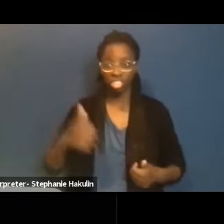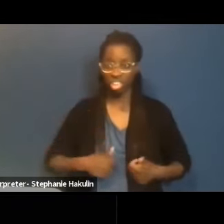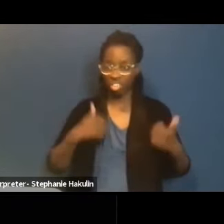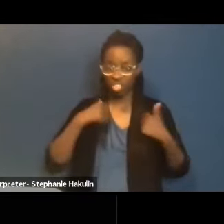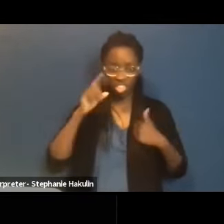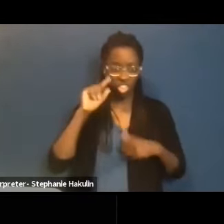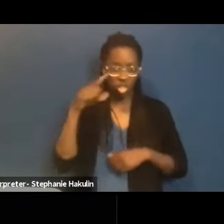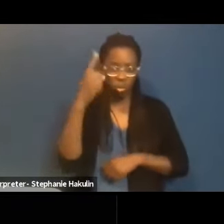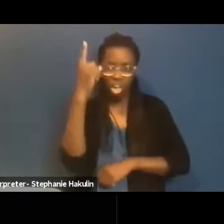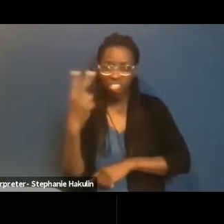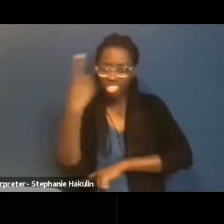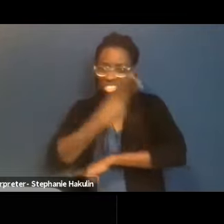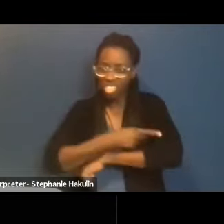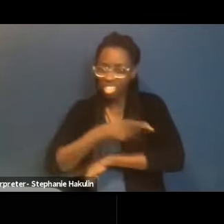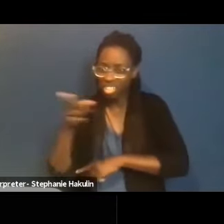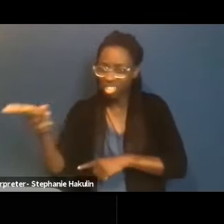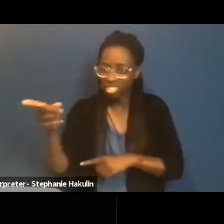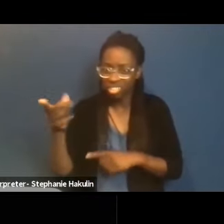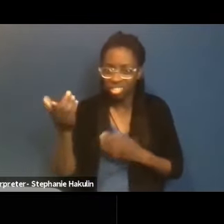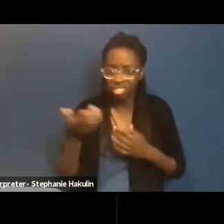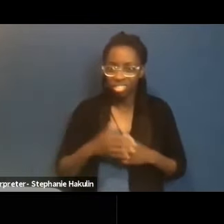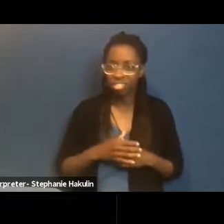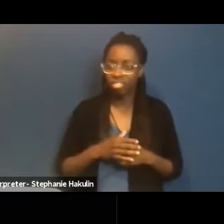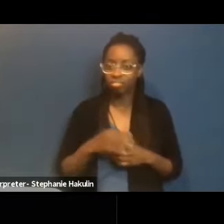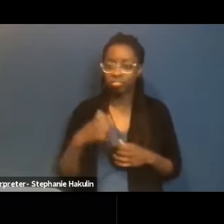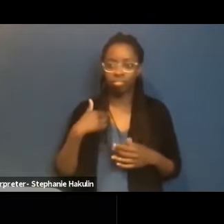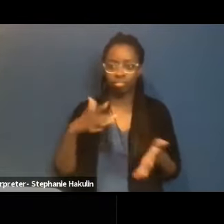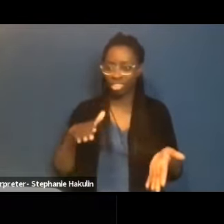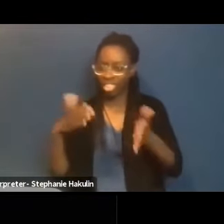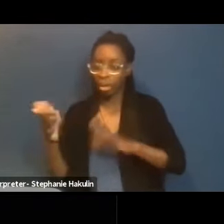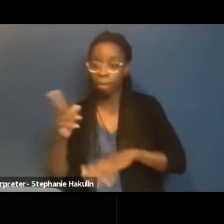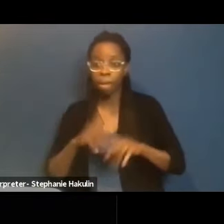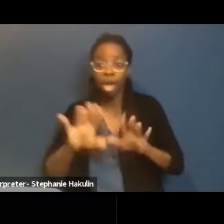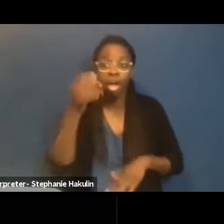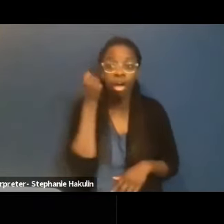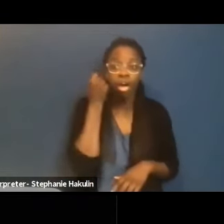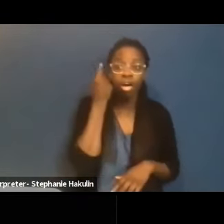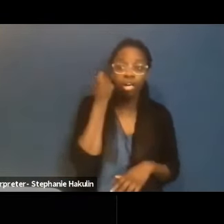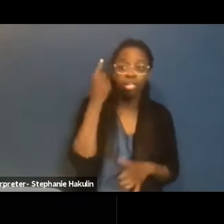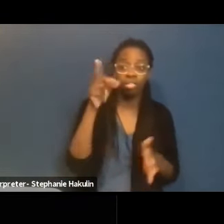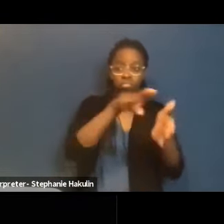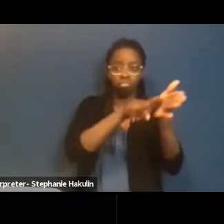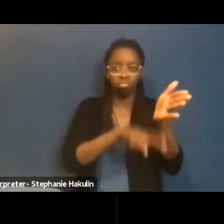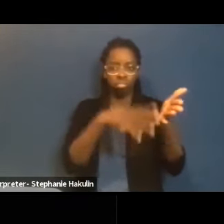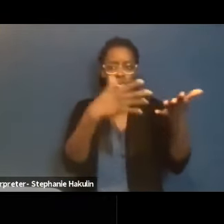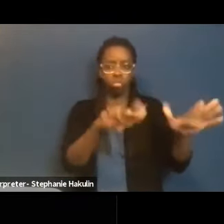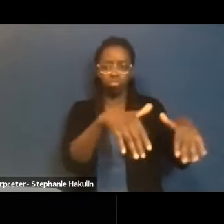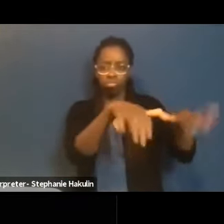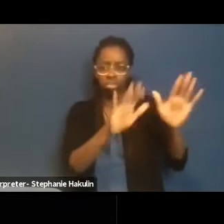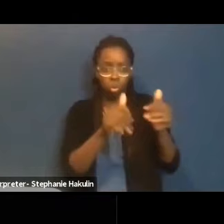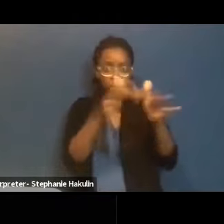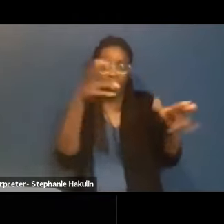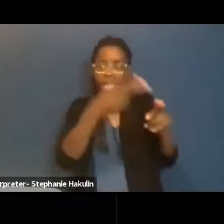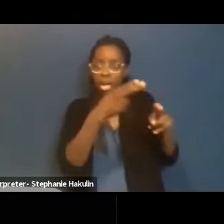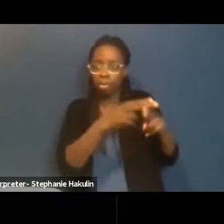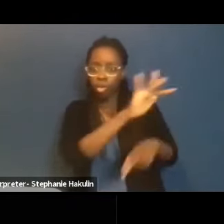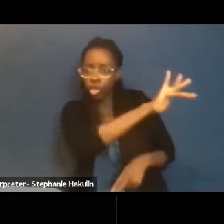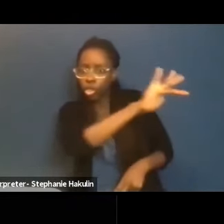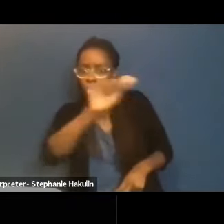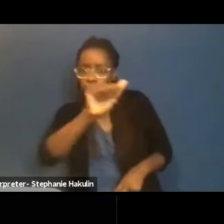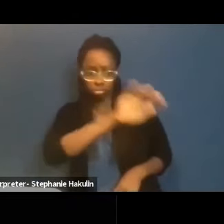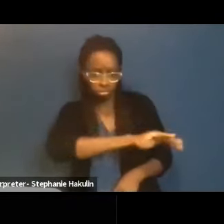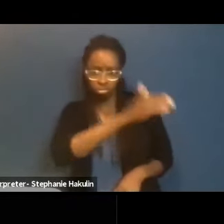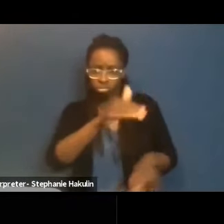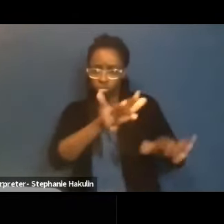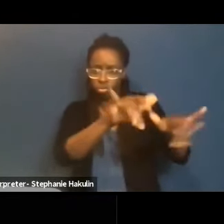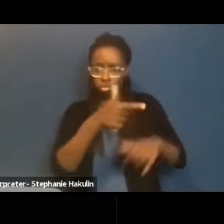Why must my ancestors remain a mystery? Why, even after hearing this poem, will you forget them? Why did I have to learn about them from Google searches and